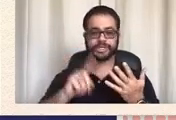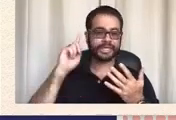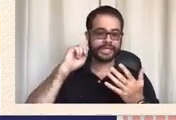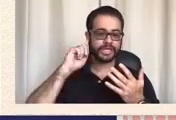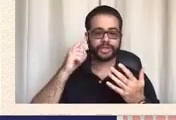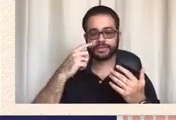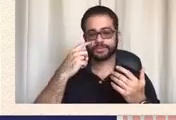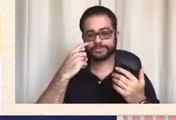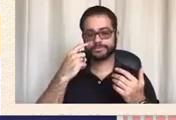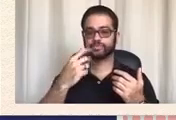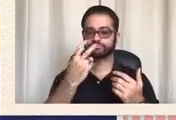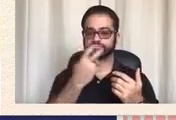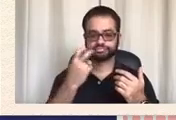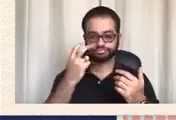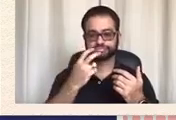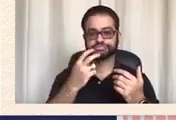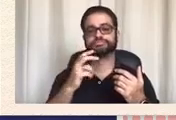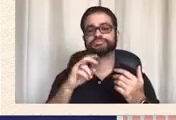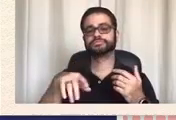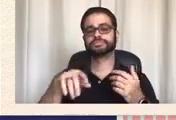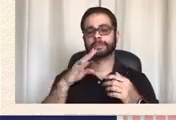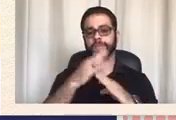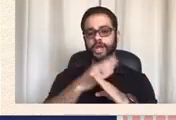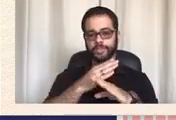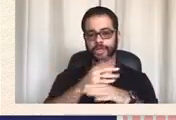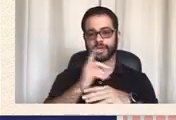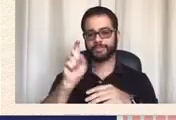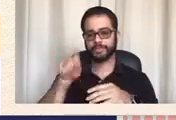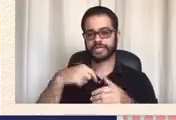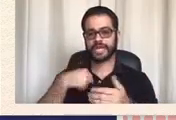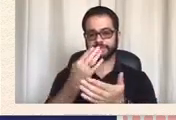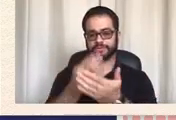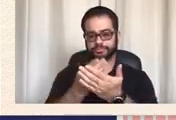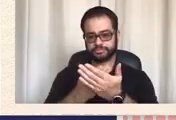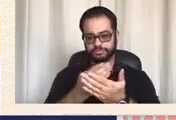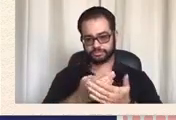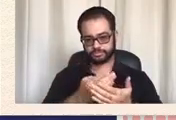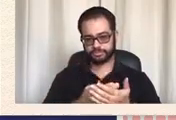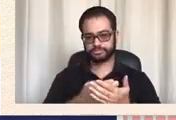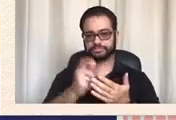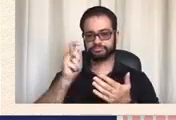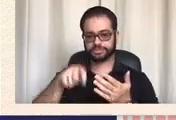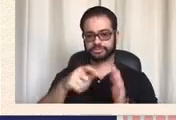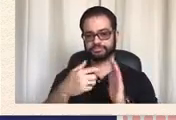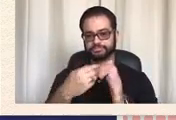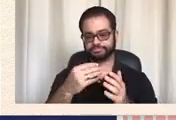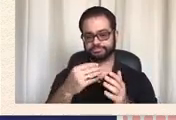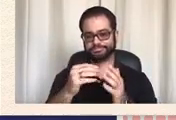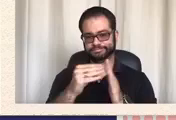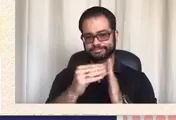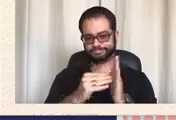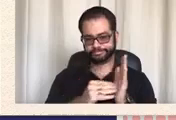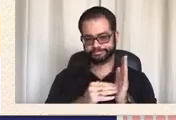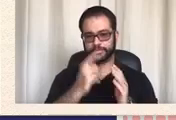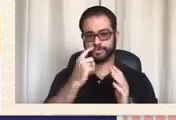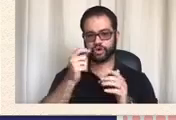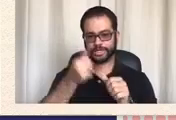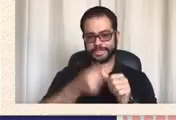specific documentation requirements for each disability is outlined in the Florida Administrative Code as listed